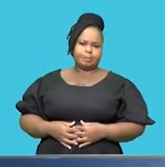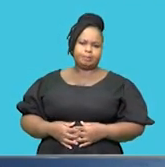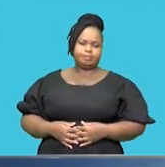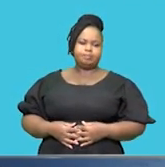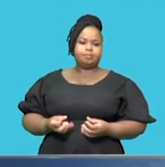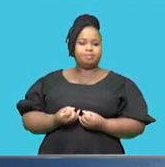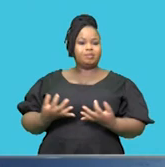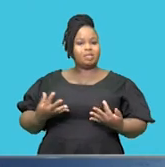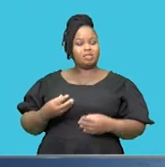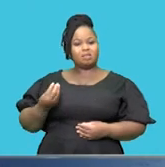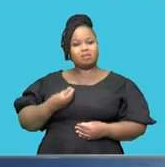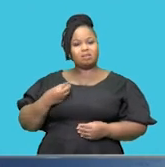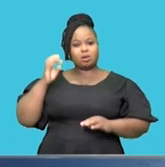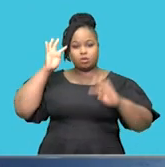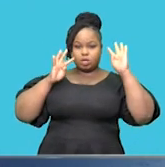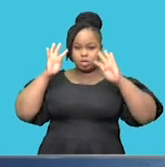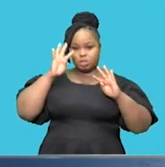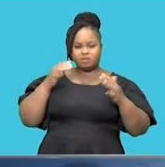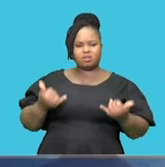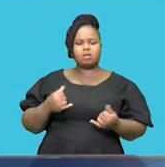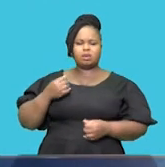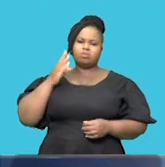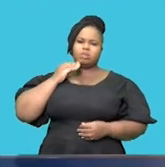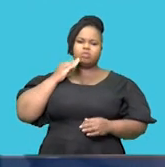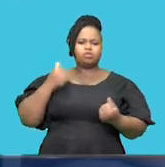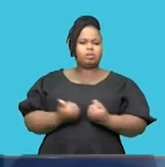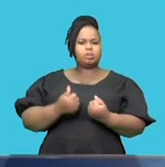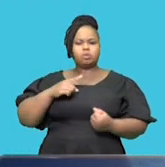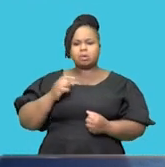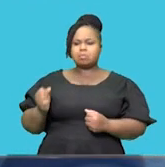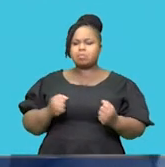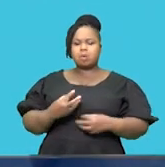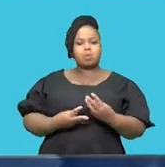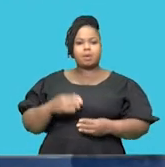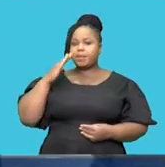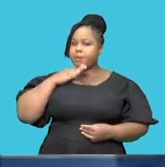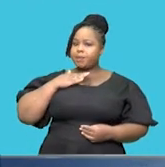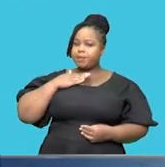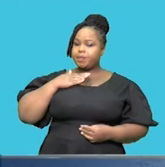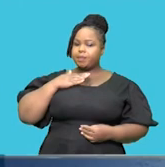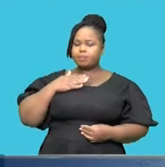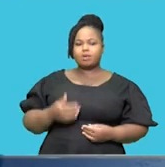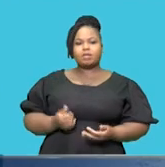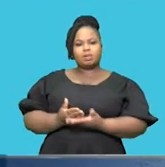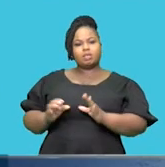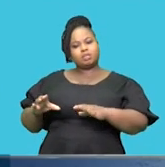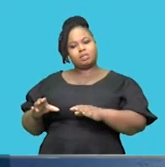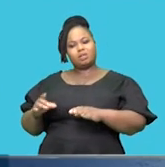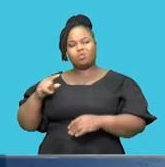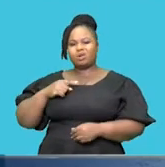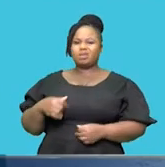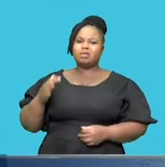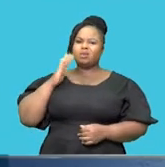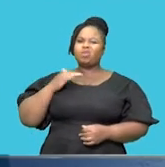Many young creatives are often faced with the challenge of not having permanent employment, as the sector is regarded as